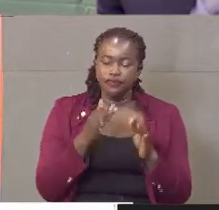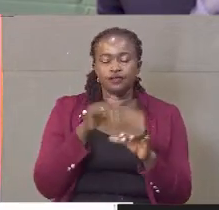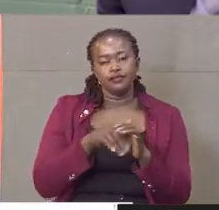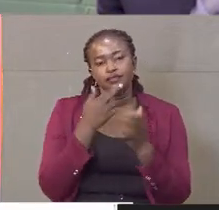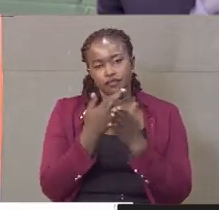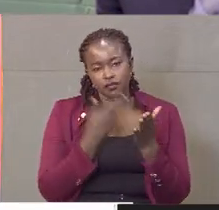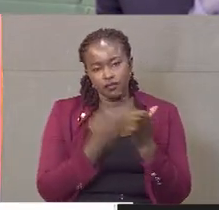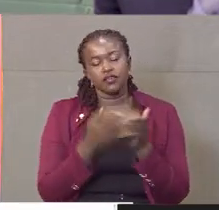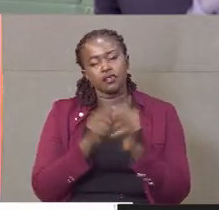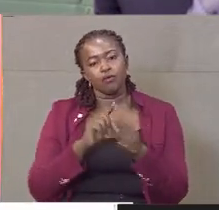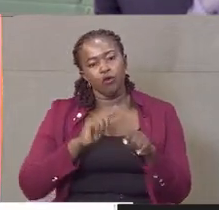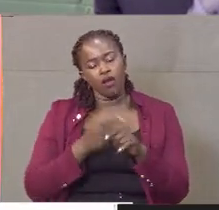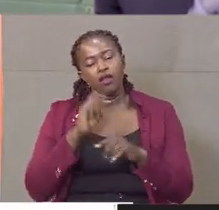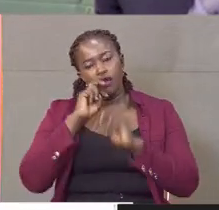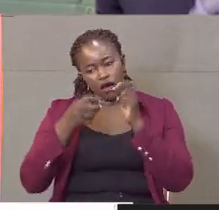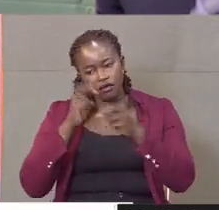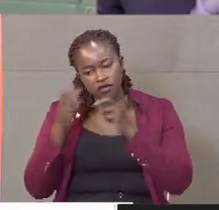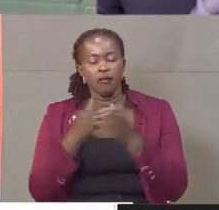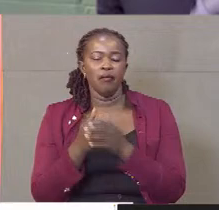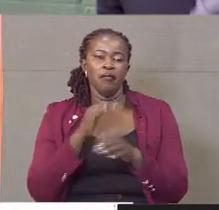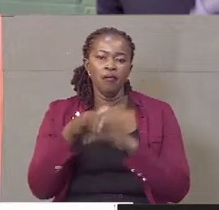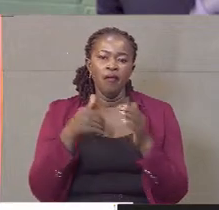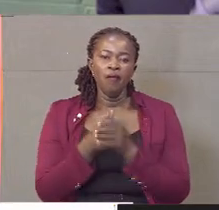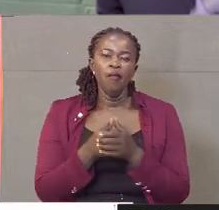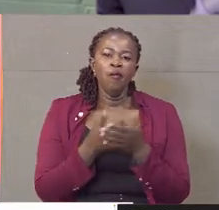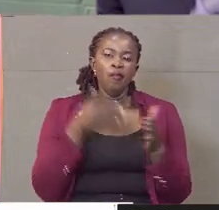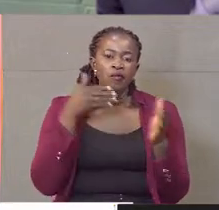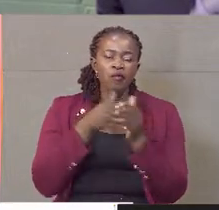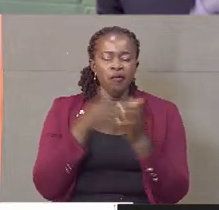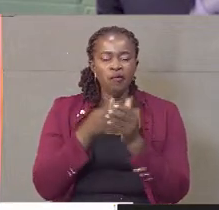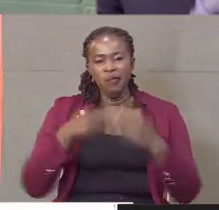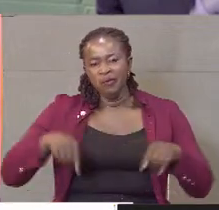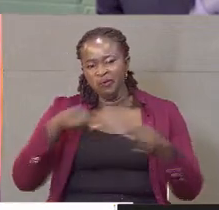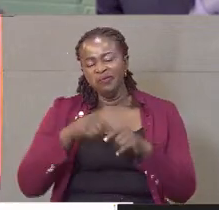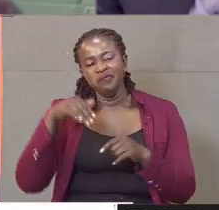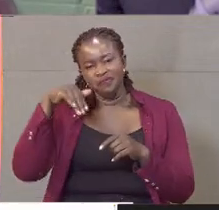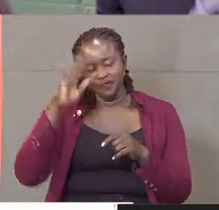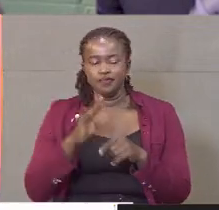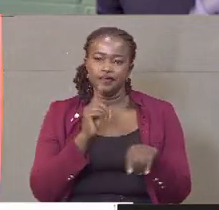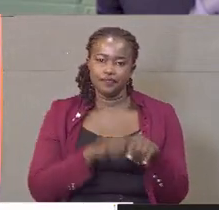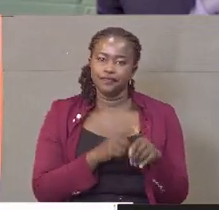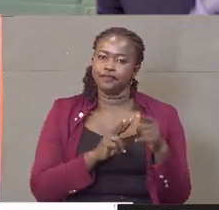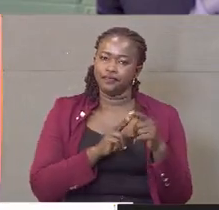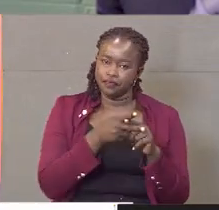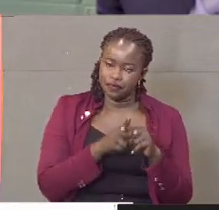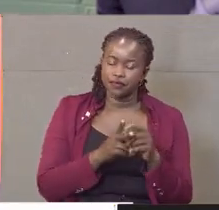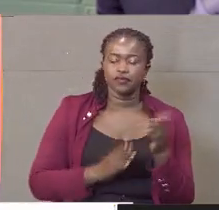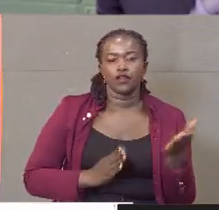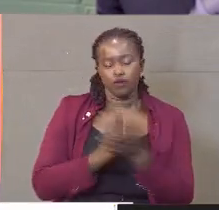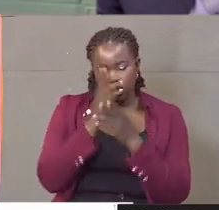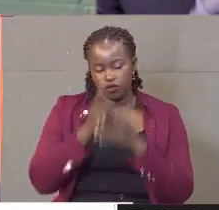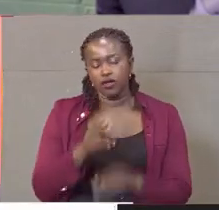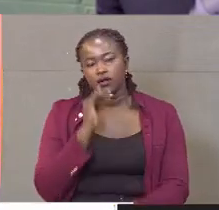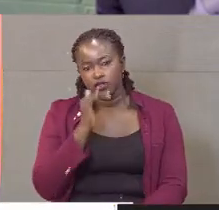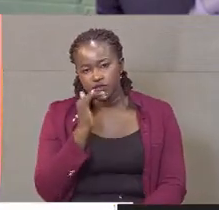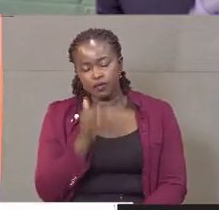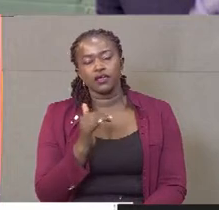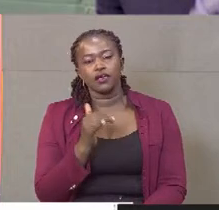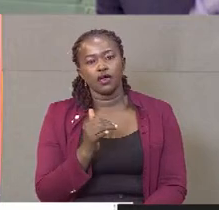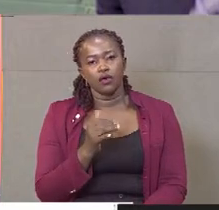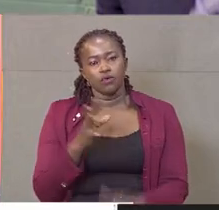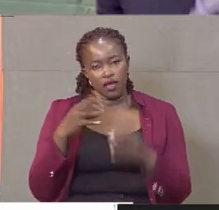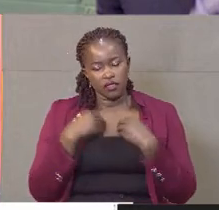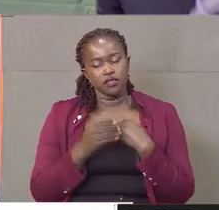was answering. All of these, they affect us, especially the maintenance. Right, Honorable Speaker, we take note of your guidance on